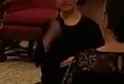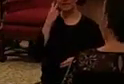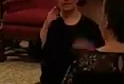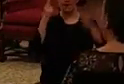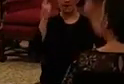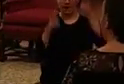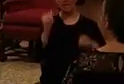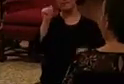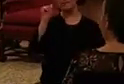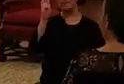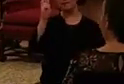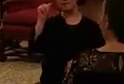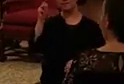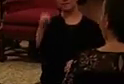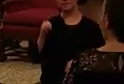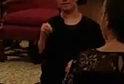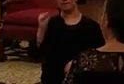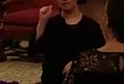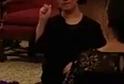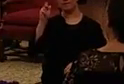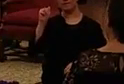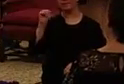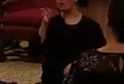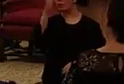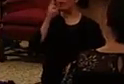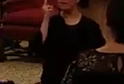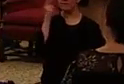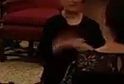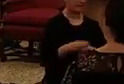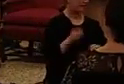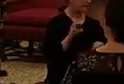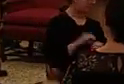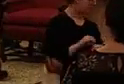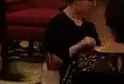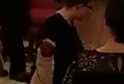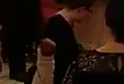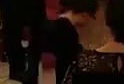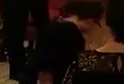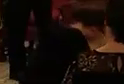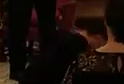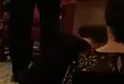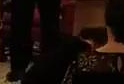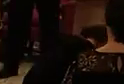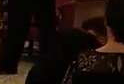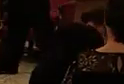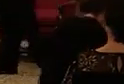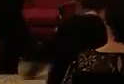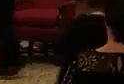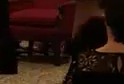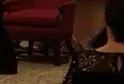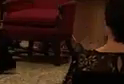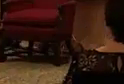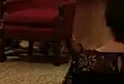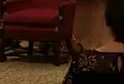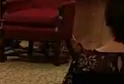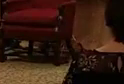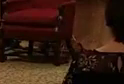what happened to Abram and to Sarah? God's name was attached to their name. God wants to attach His name to you.